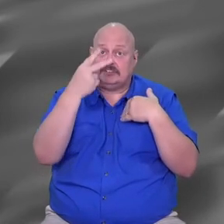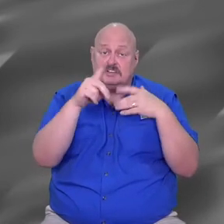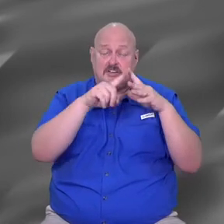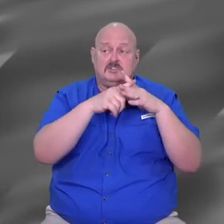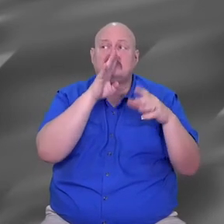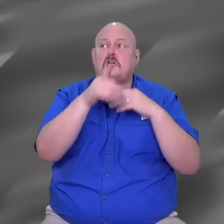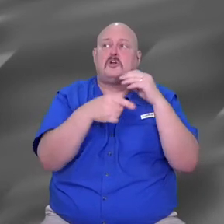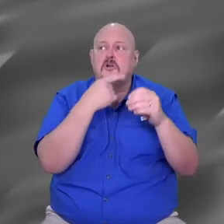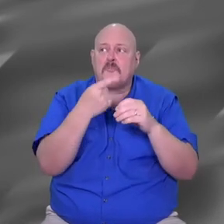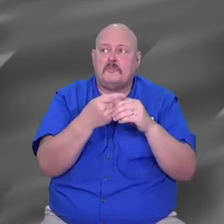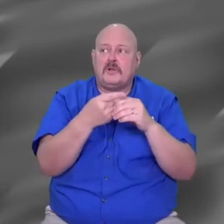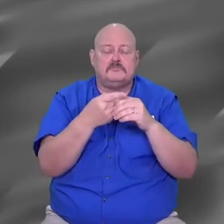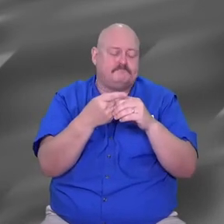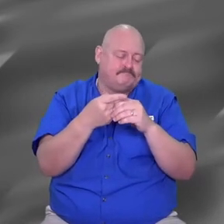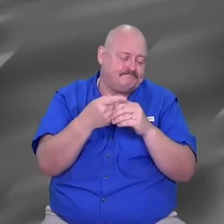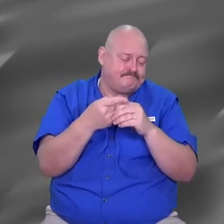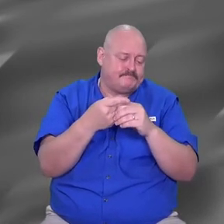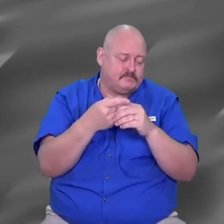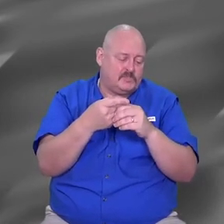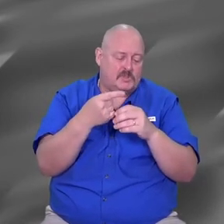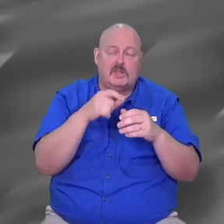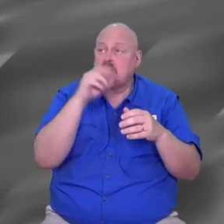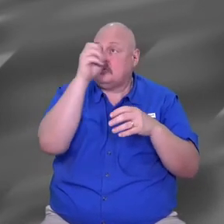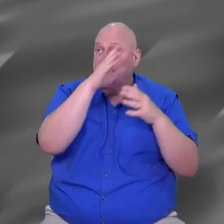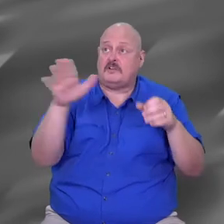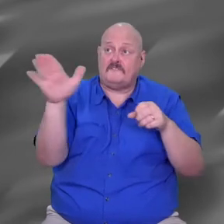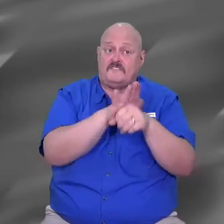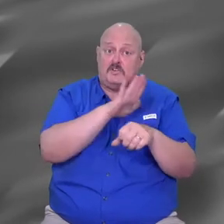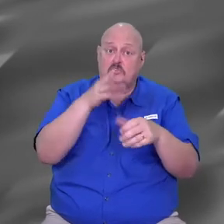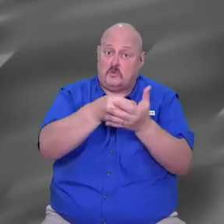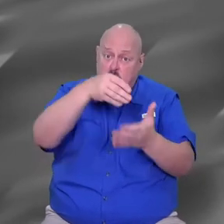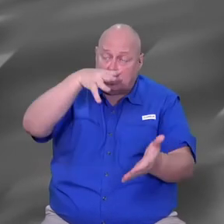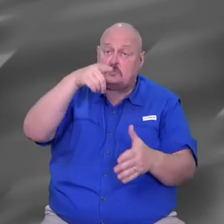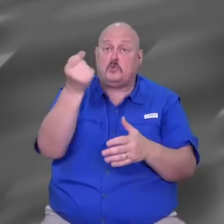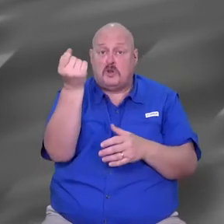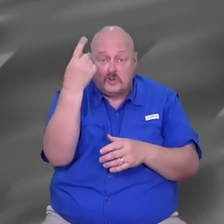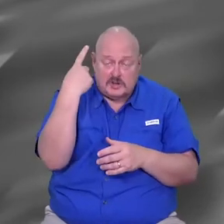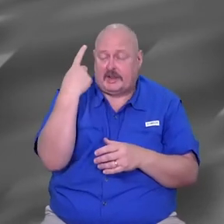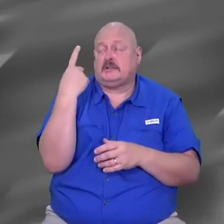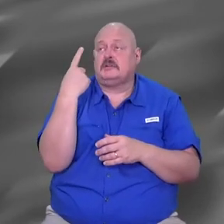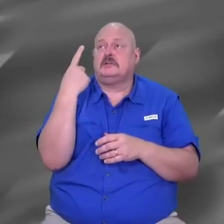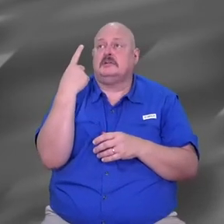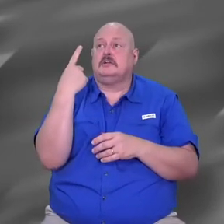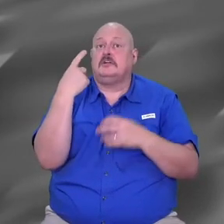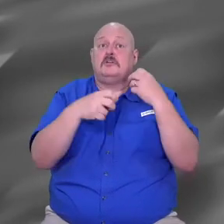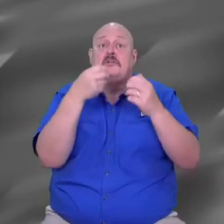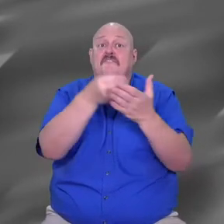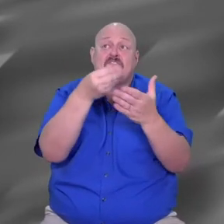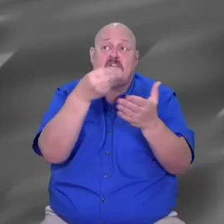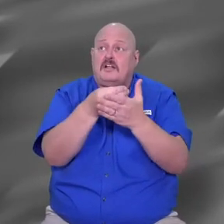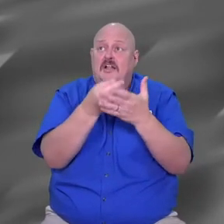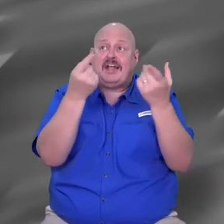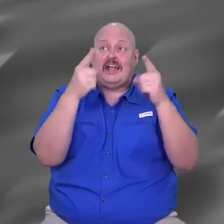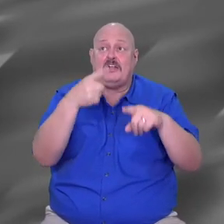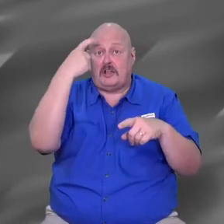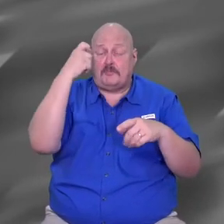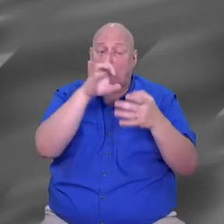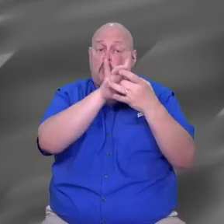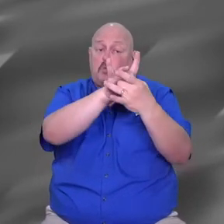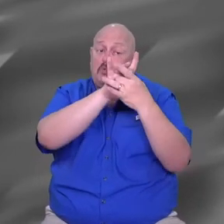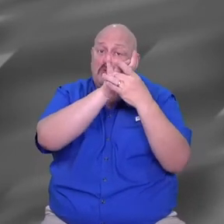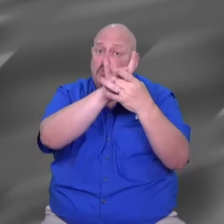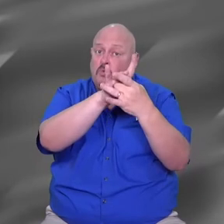talking about the issue, see, when it says, let strangers be filled with your wealth, you do realize the issue of finances happened because the